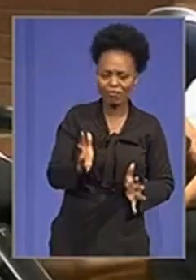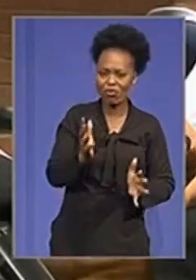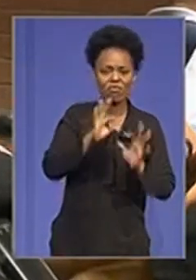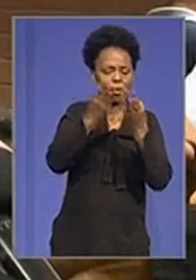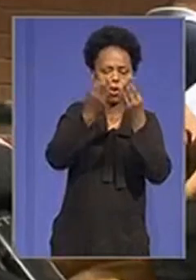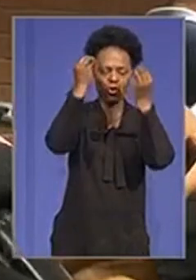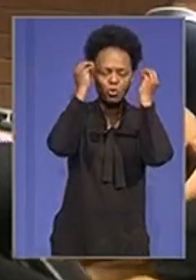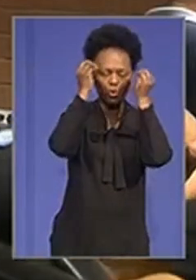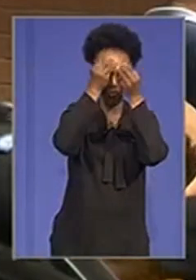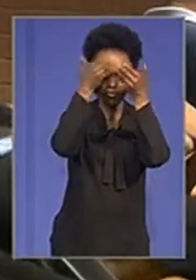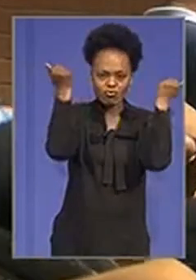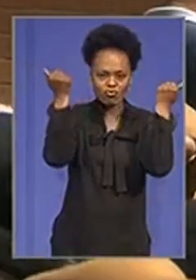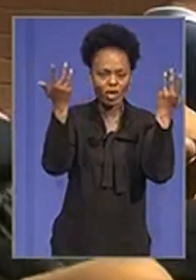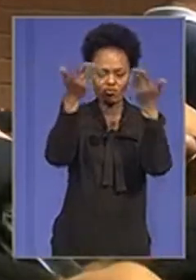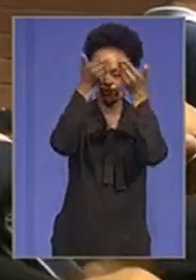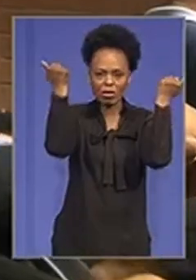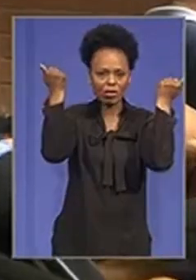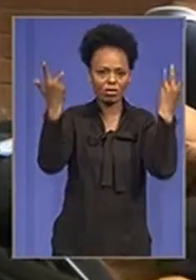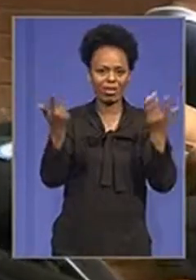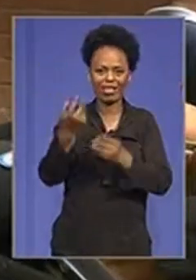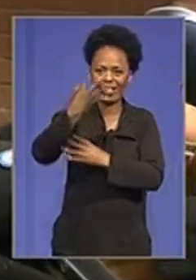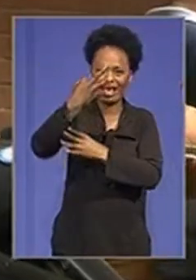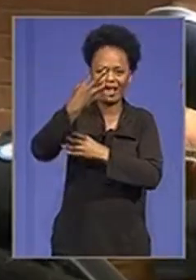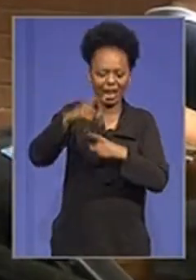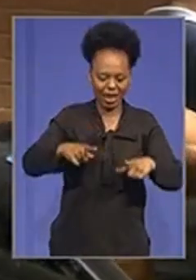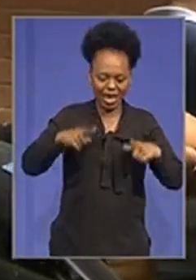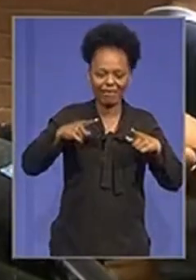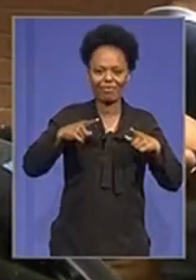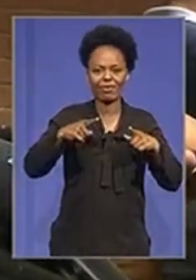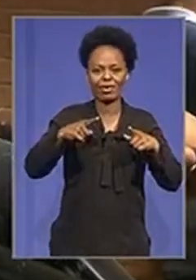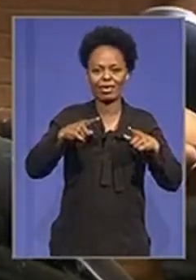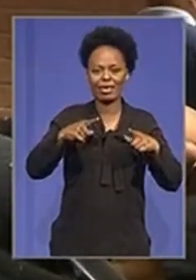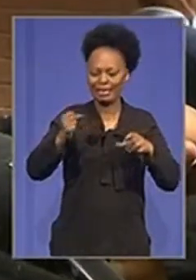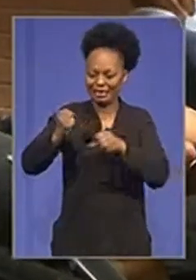We've been robbed of 3 lives as a family by the same man.